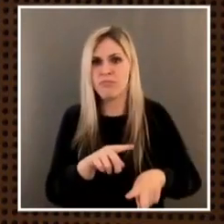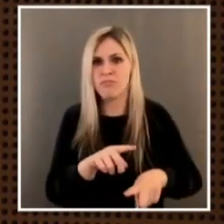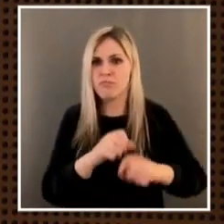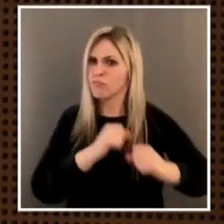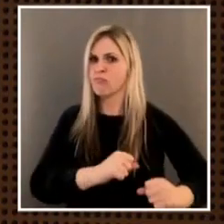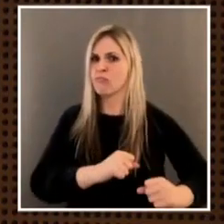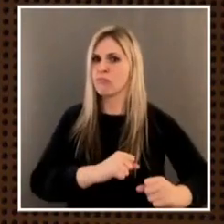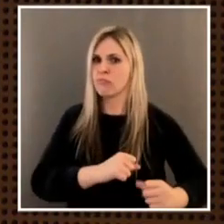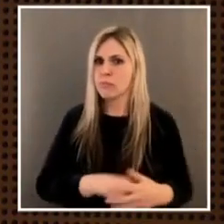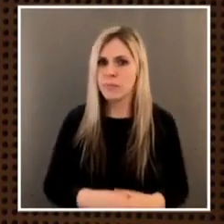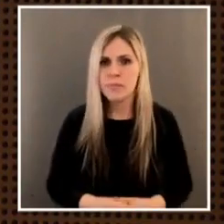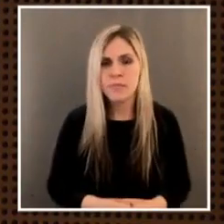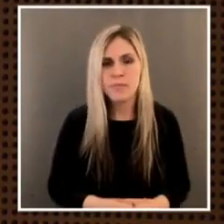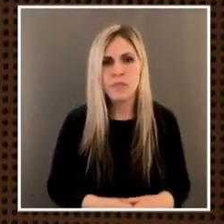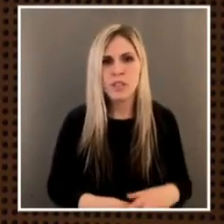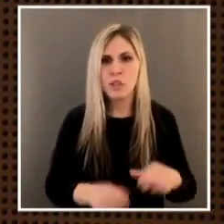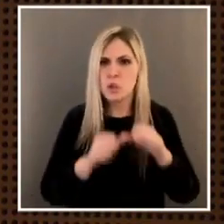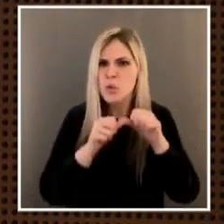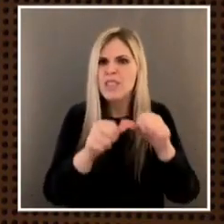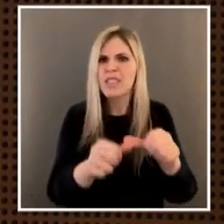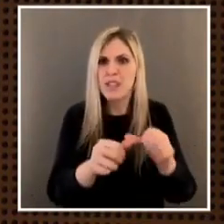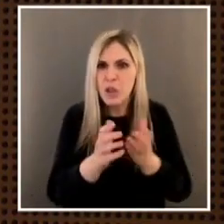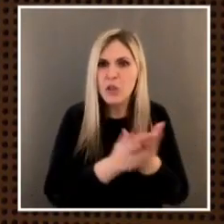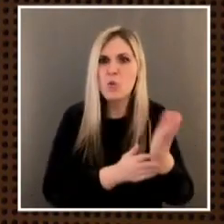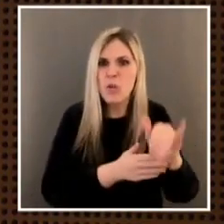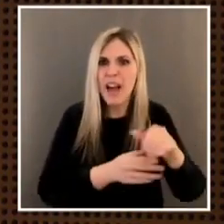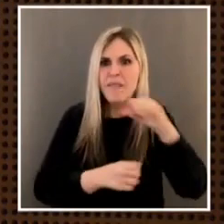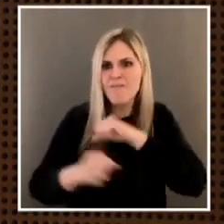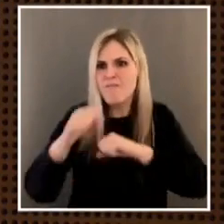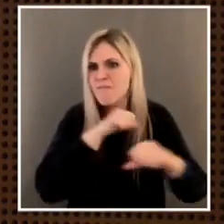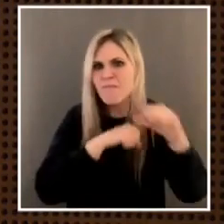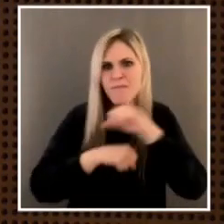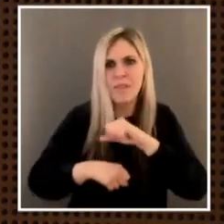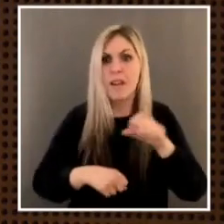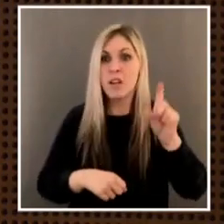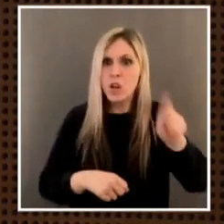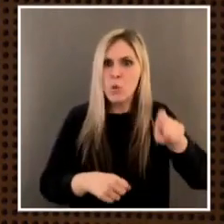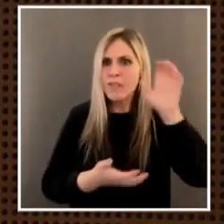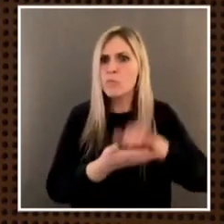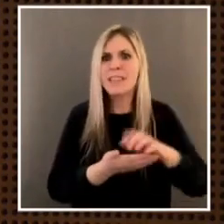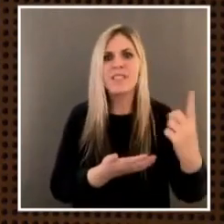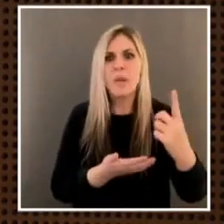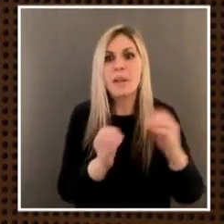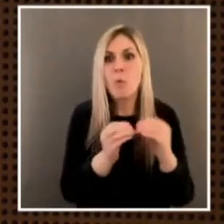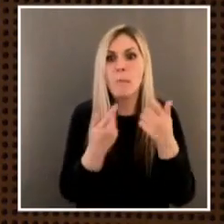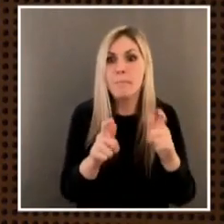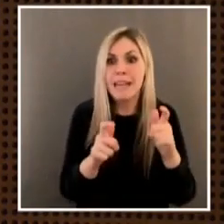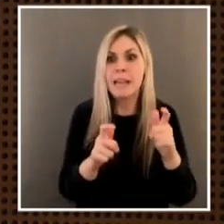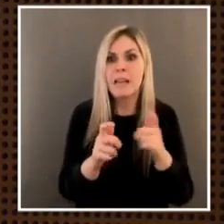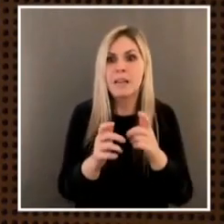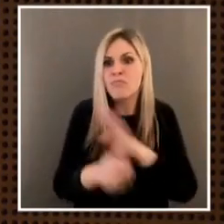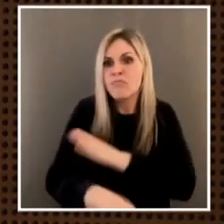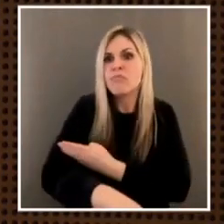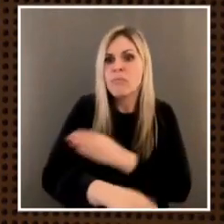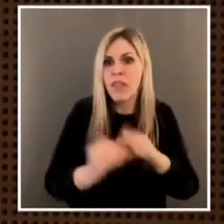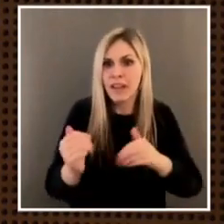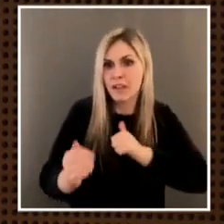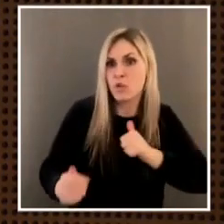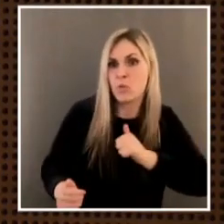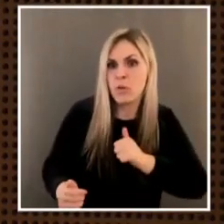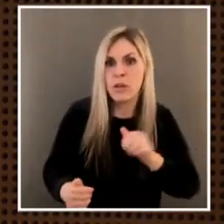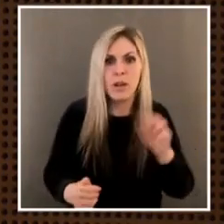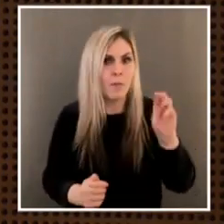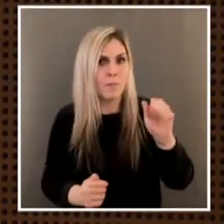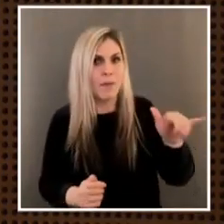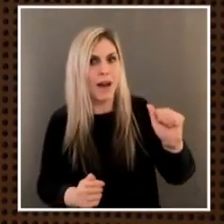stand through the storm, you have to have a belief in something bigger than you are. Maya Angelou has a